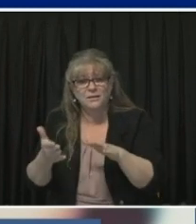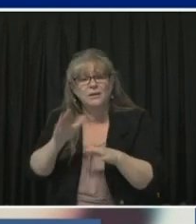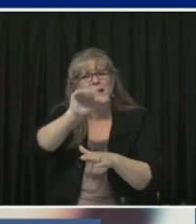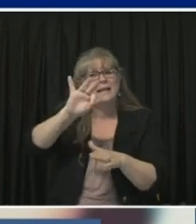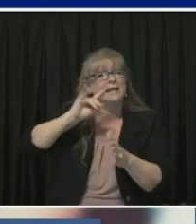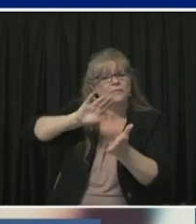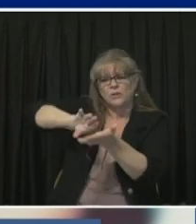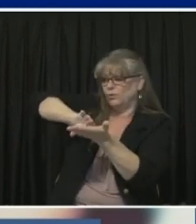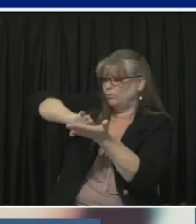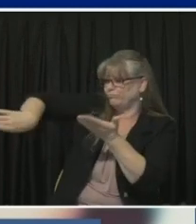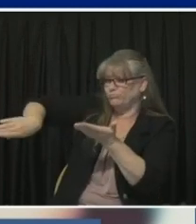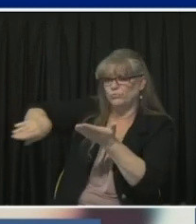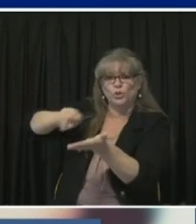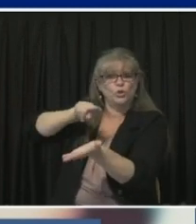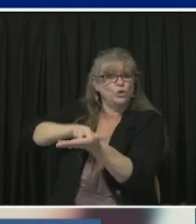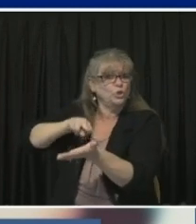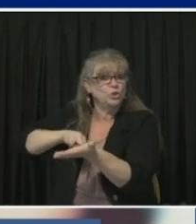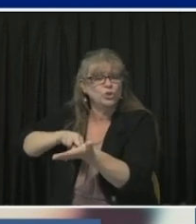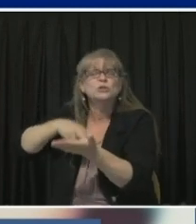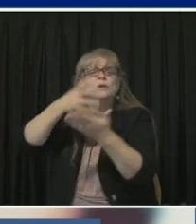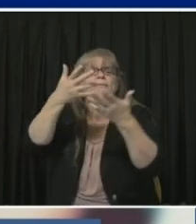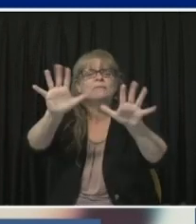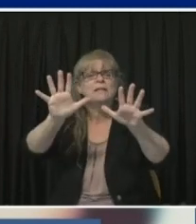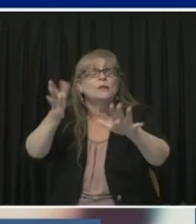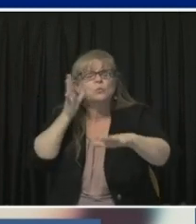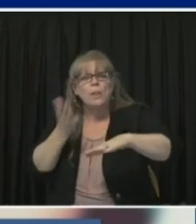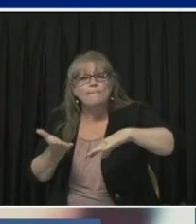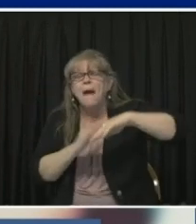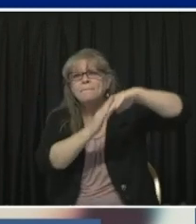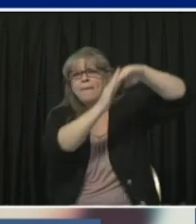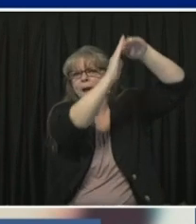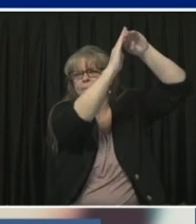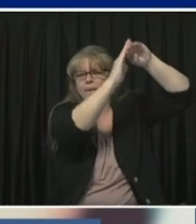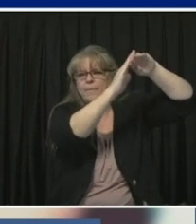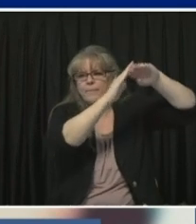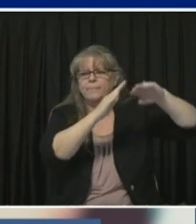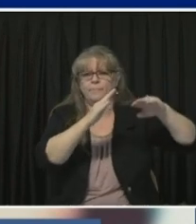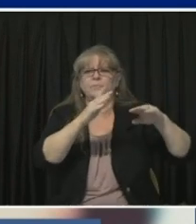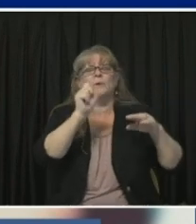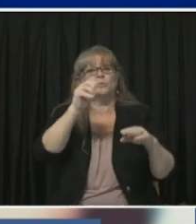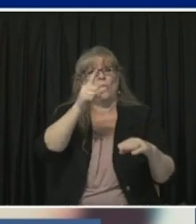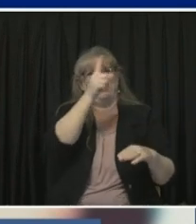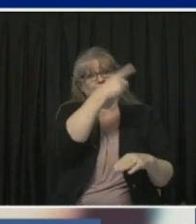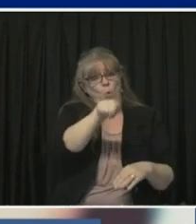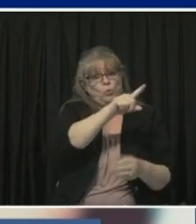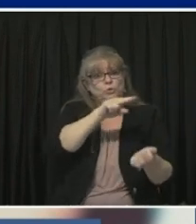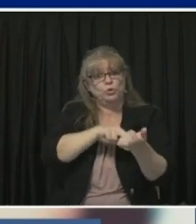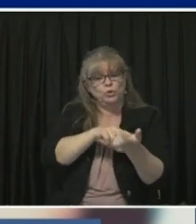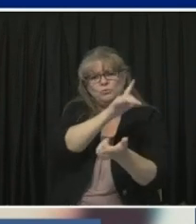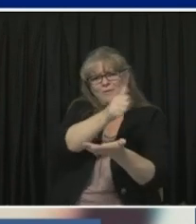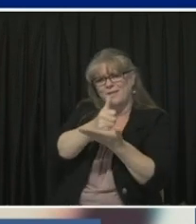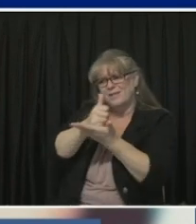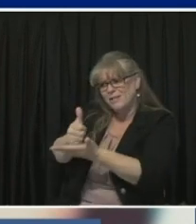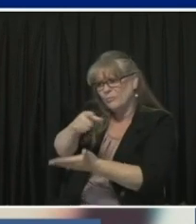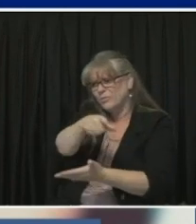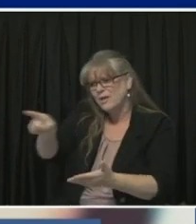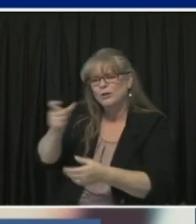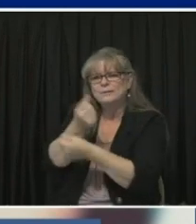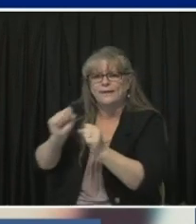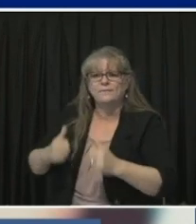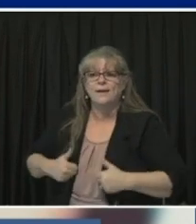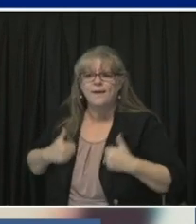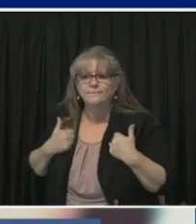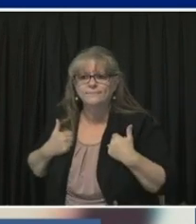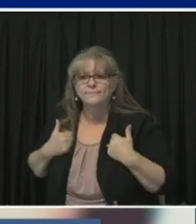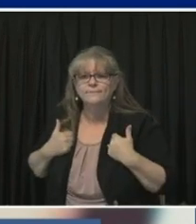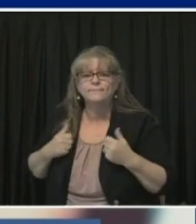to the occasion to save so many lives with oxygen and in some cases with ventilators. I'm honored